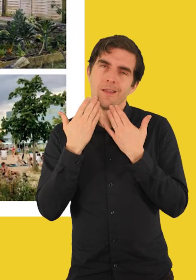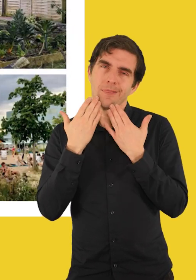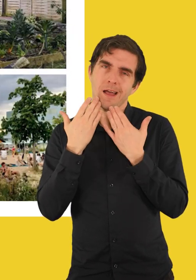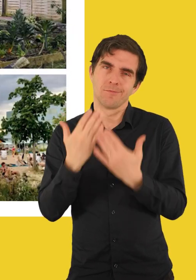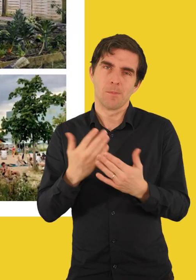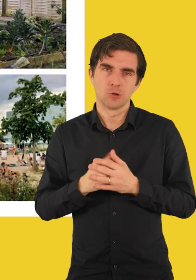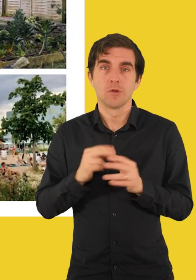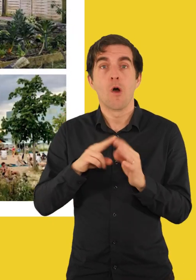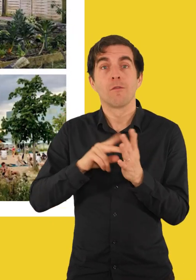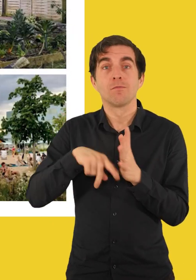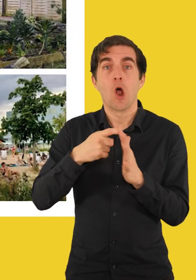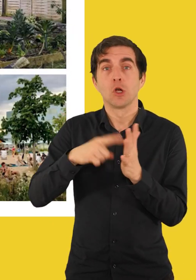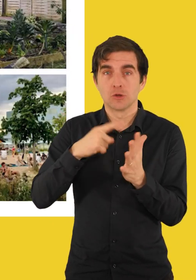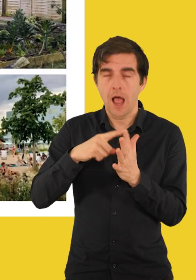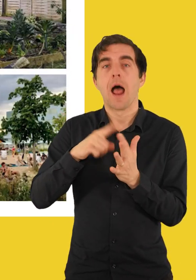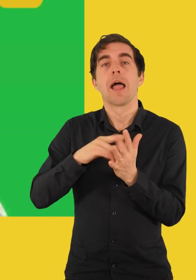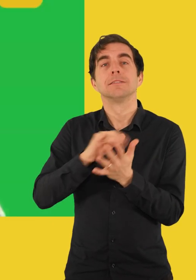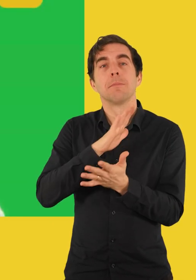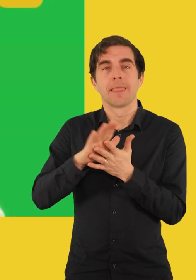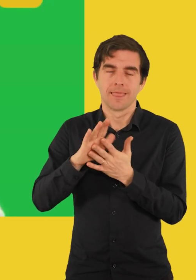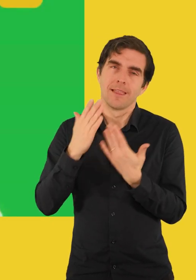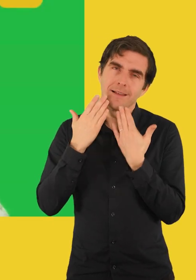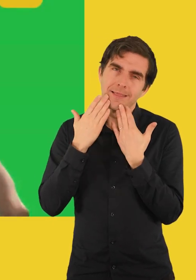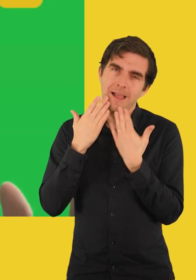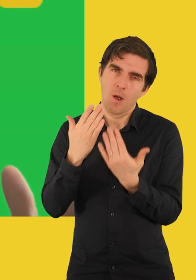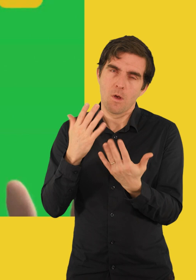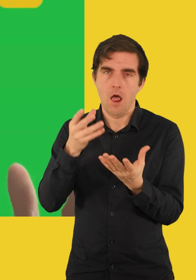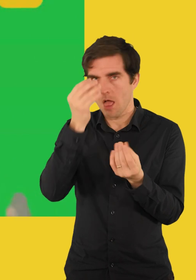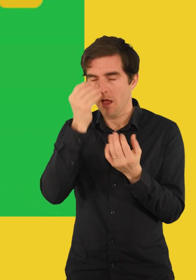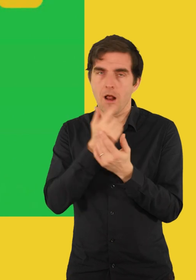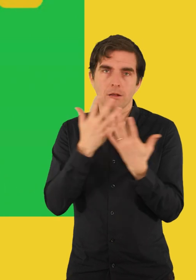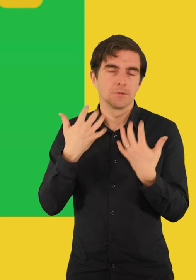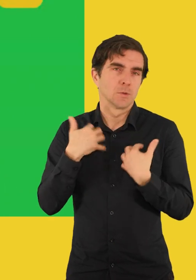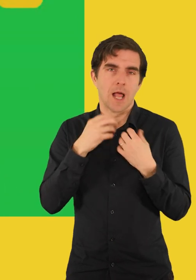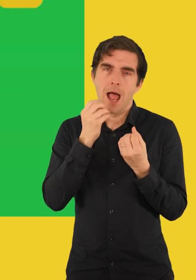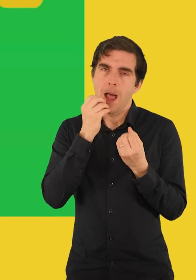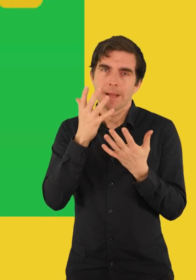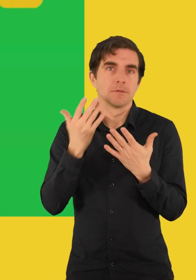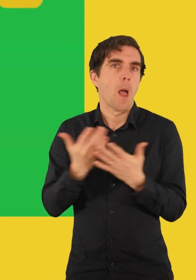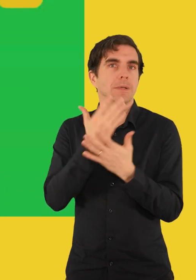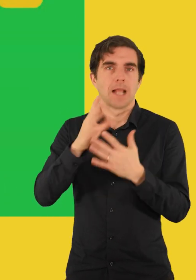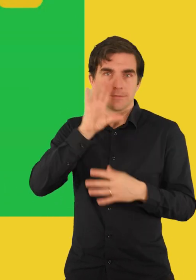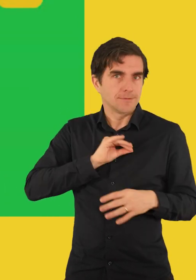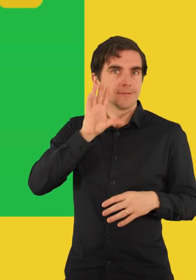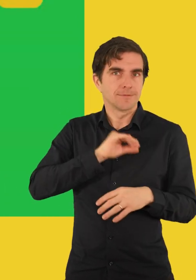so much, Fjake and Elsbeth, for that. I also learned so many new amazing updates of what you've been doing in